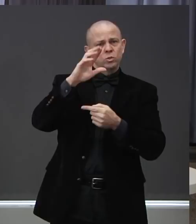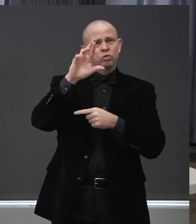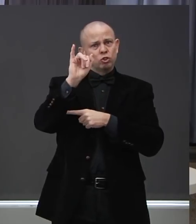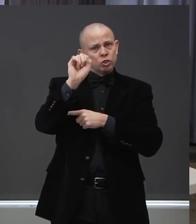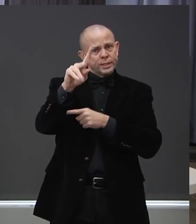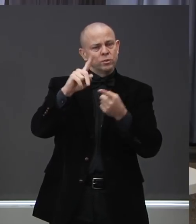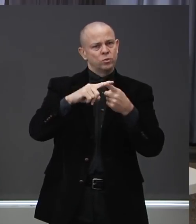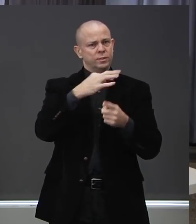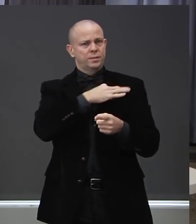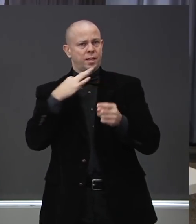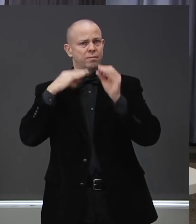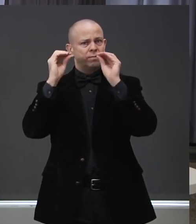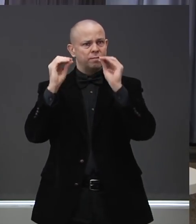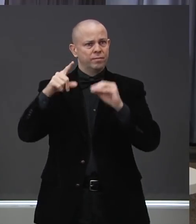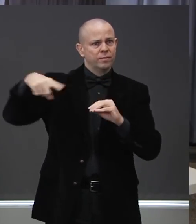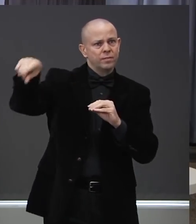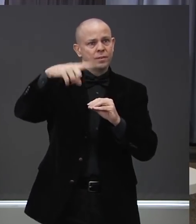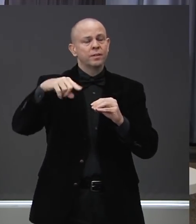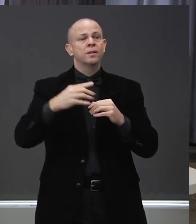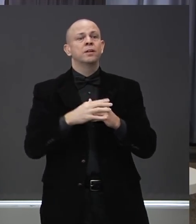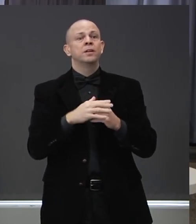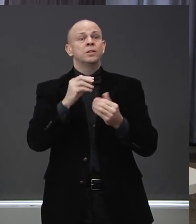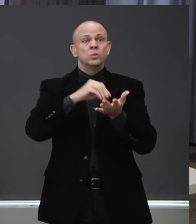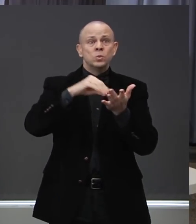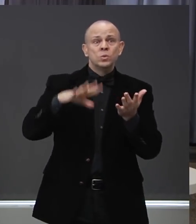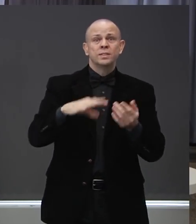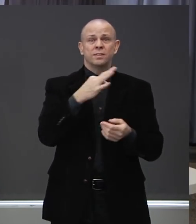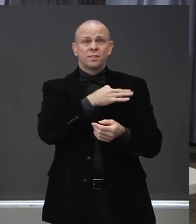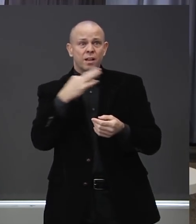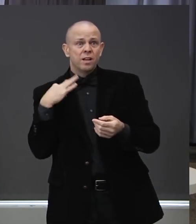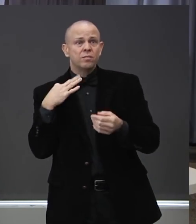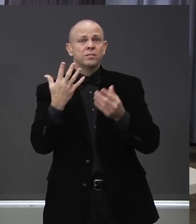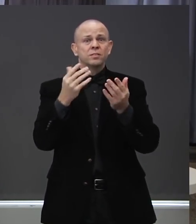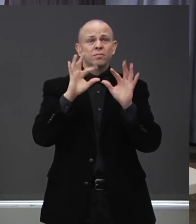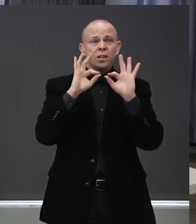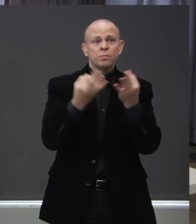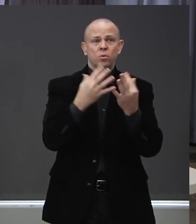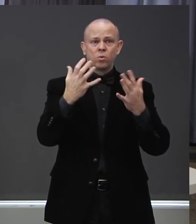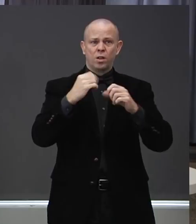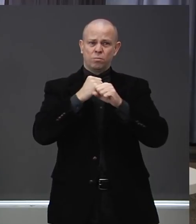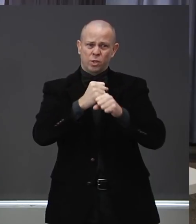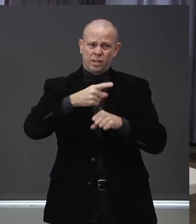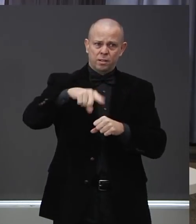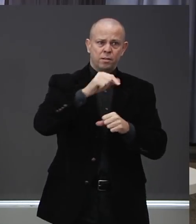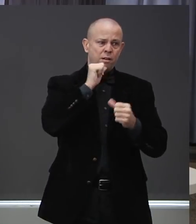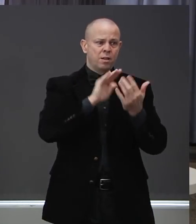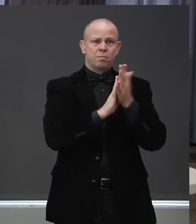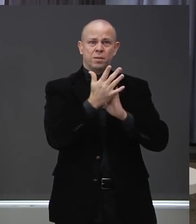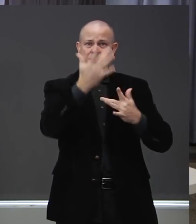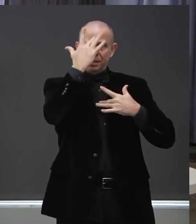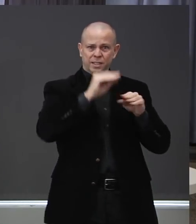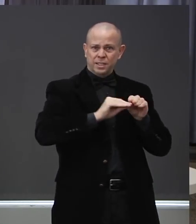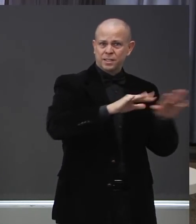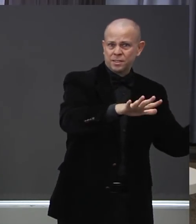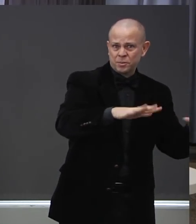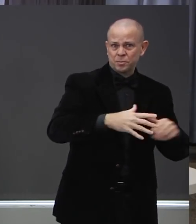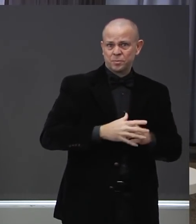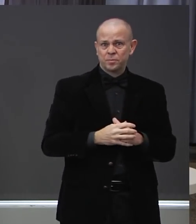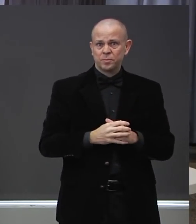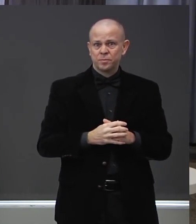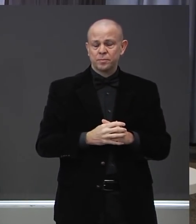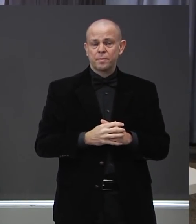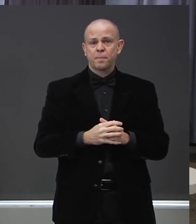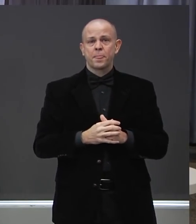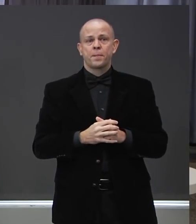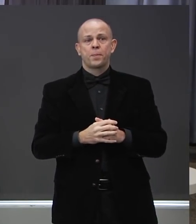time, we want to protect students, school staff, and their families from catching COVID-19 and accelerating the